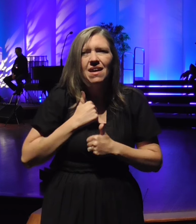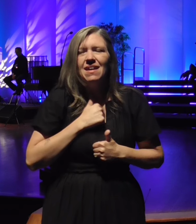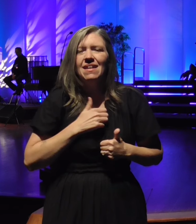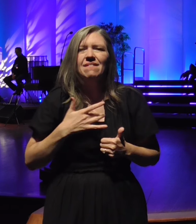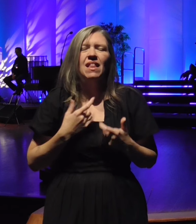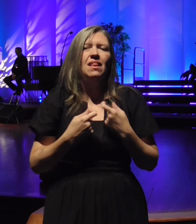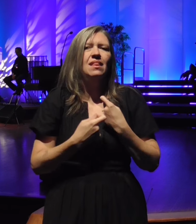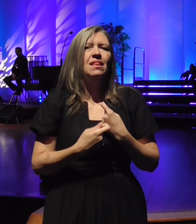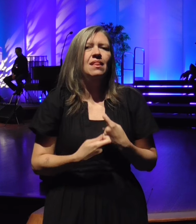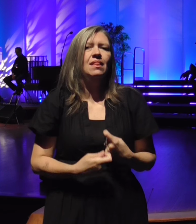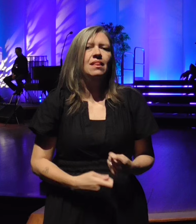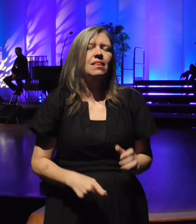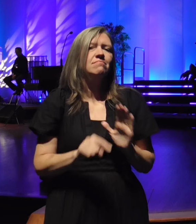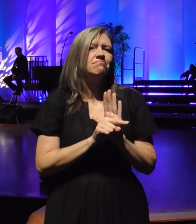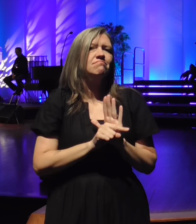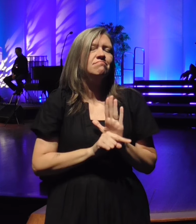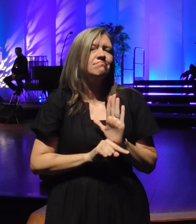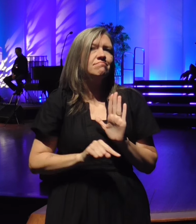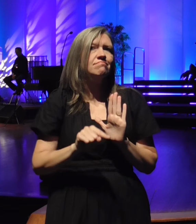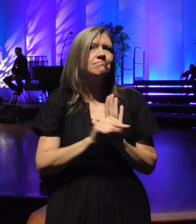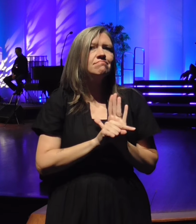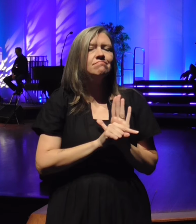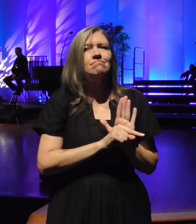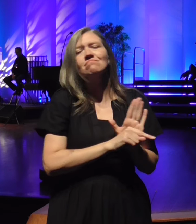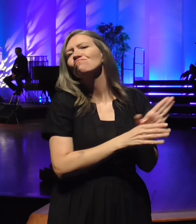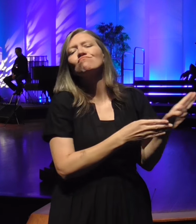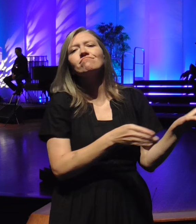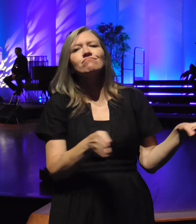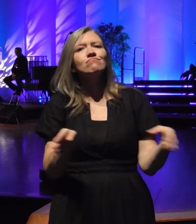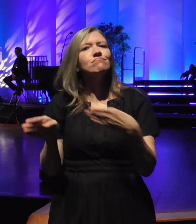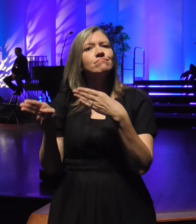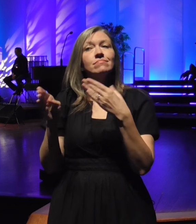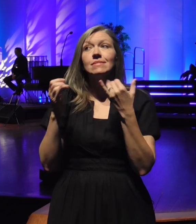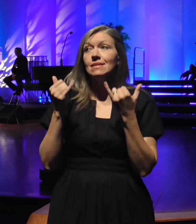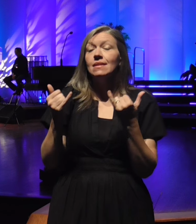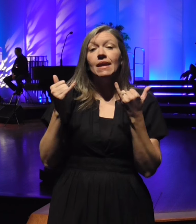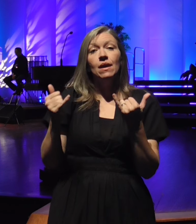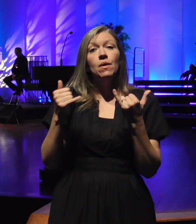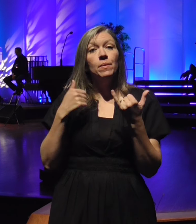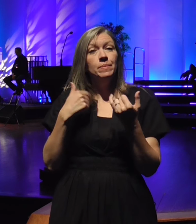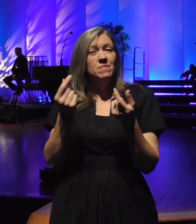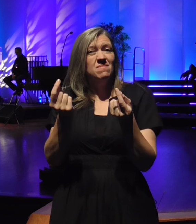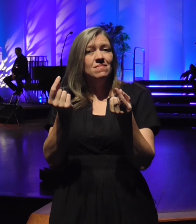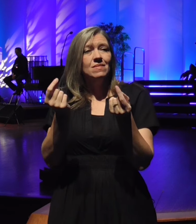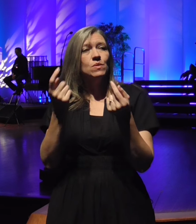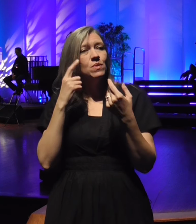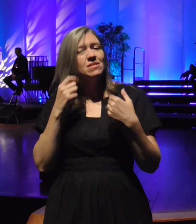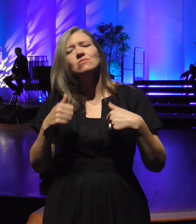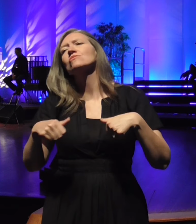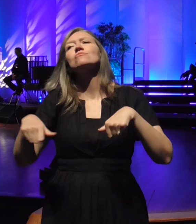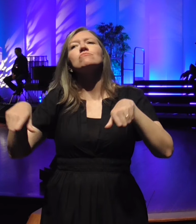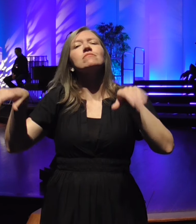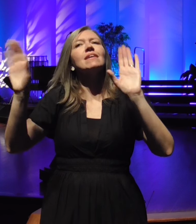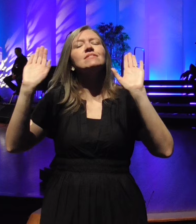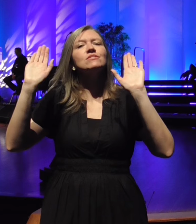sound was only habit and regret that held me